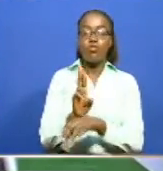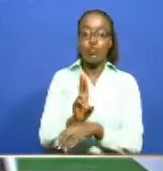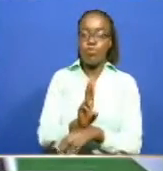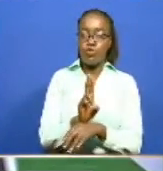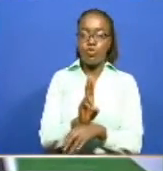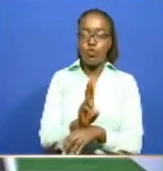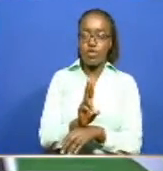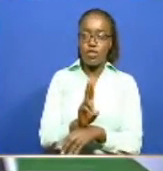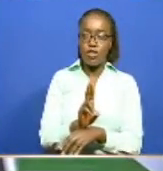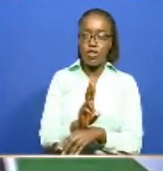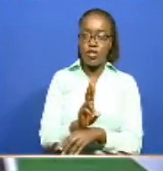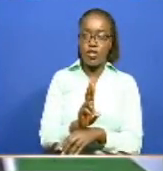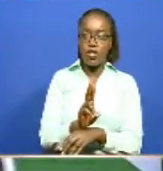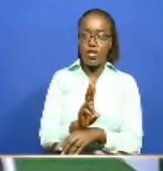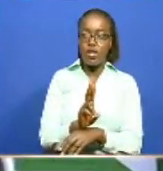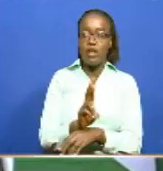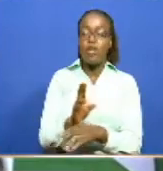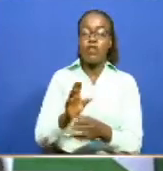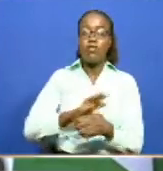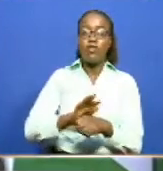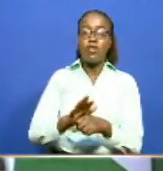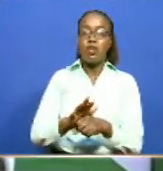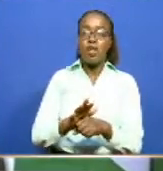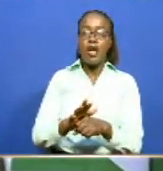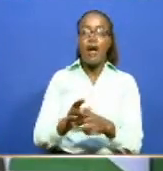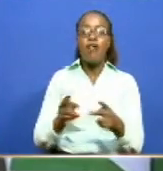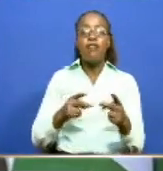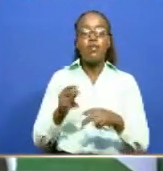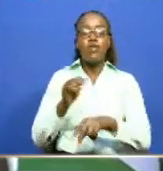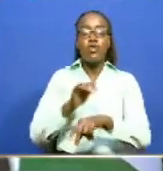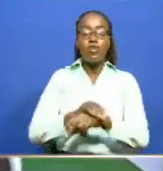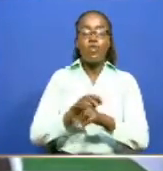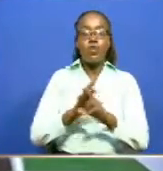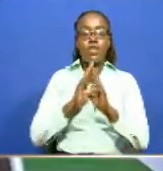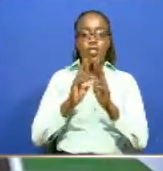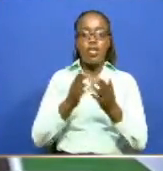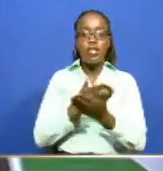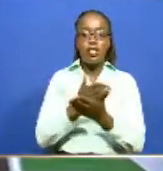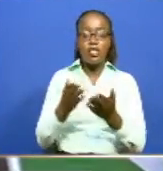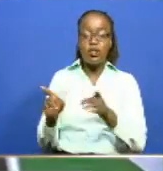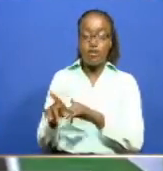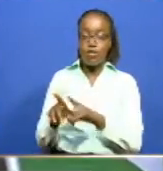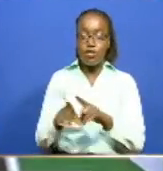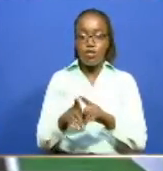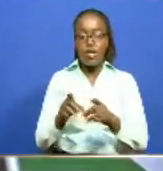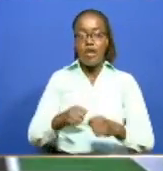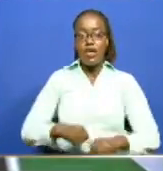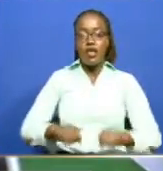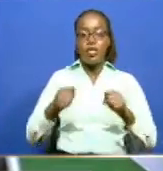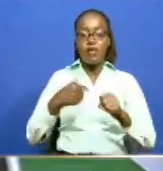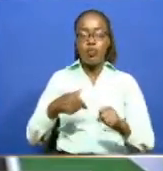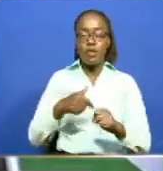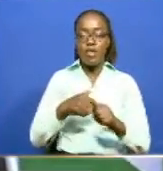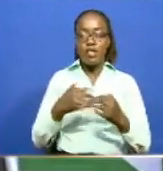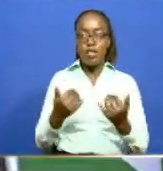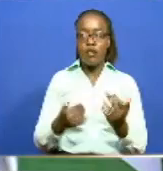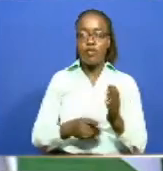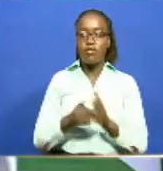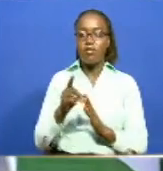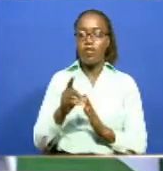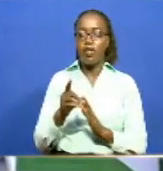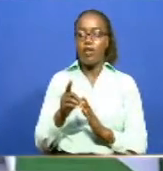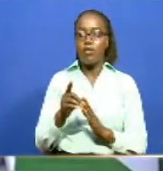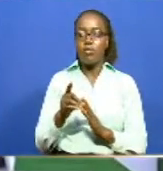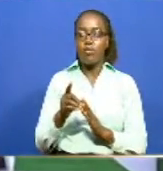of COVID-19 cases with very, very good results. So this has also enabled us now to develop